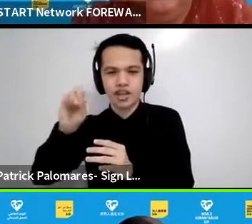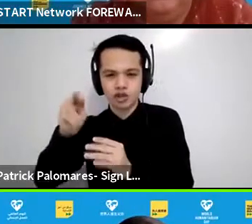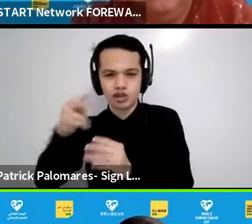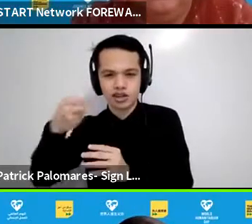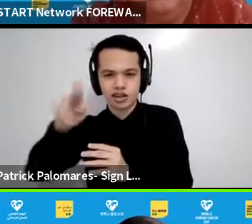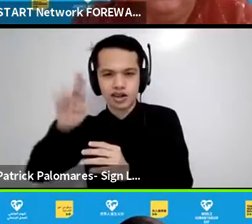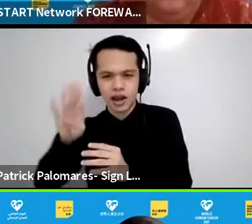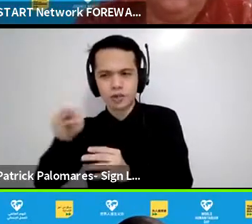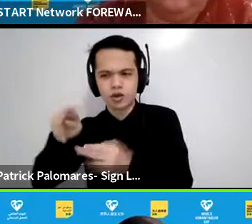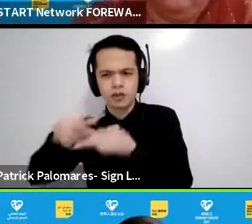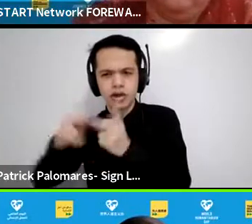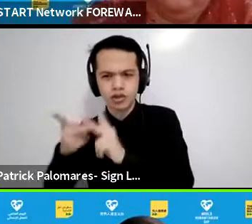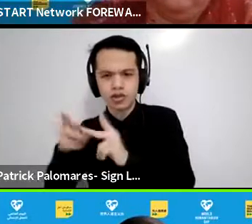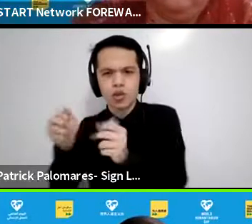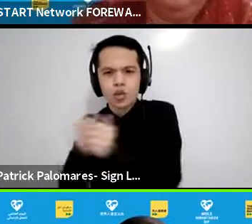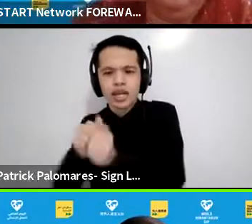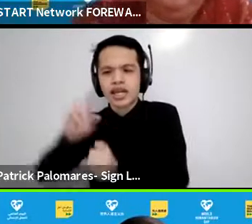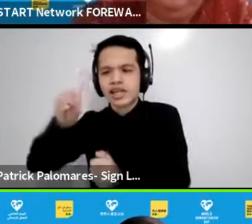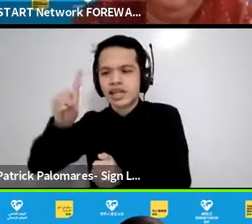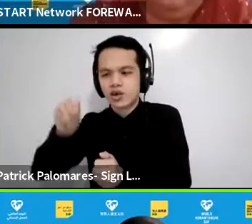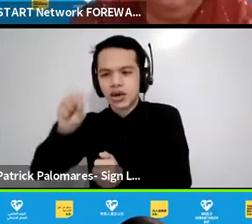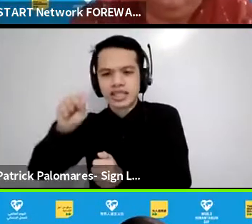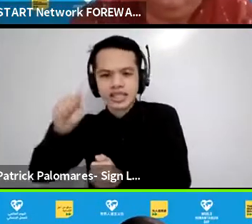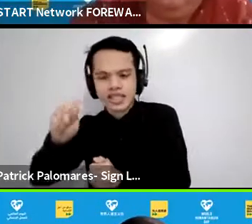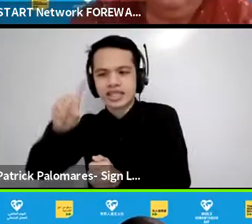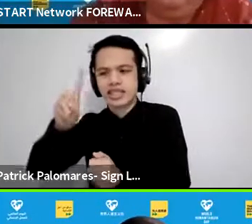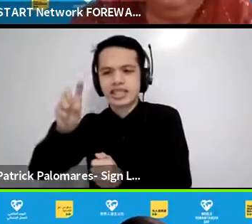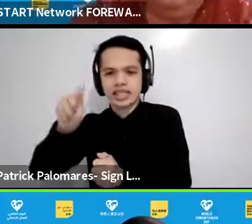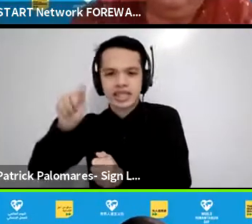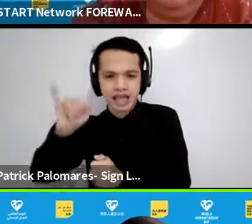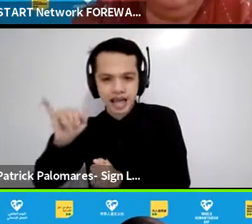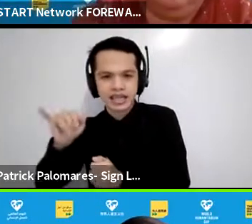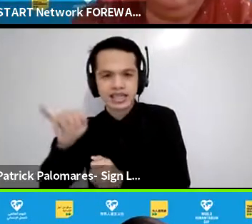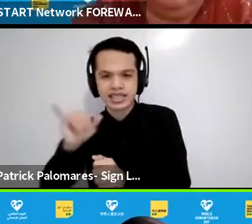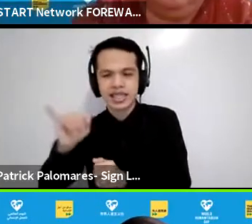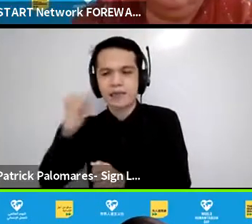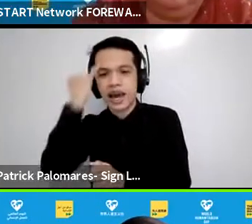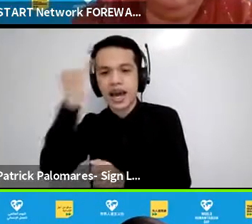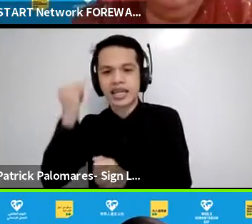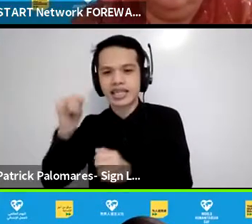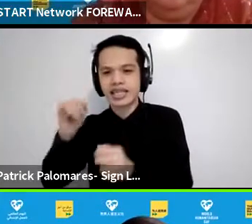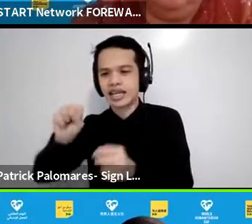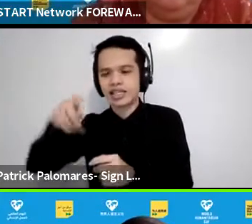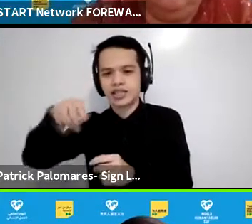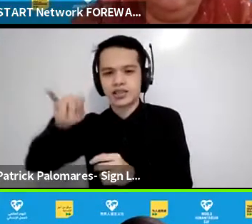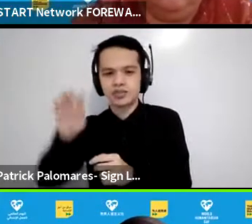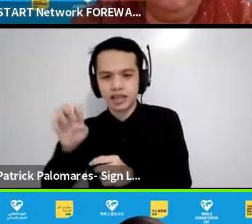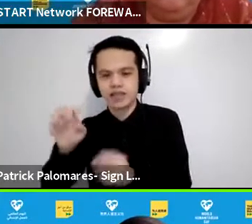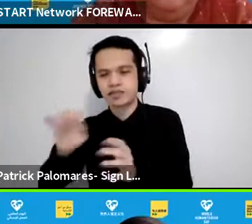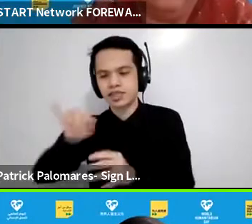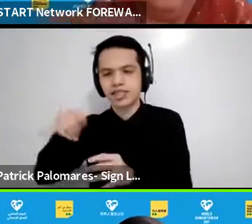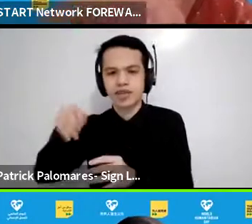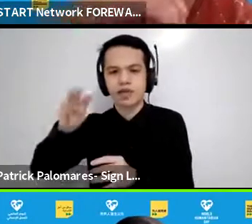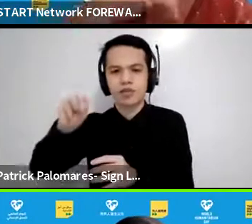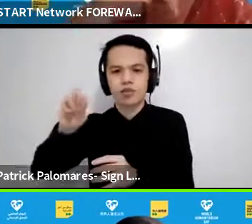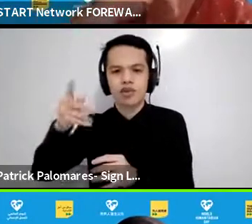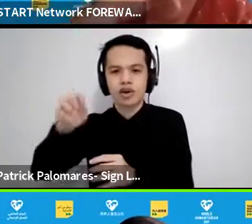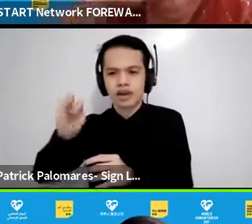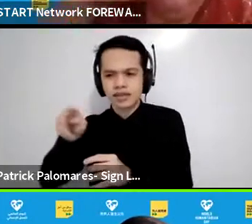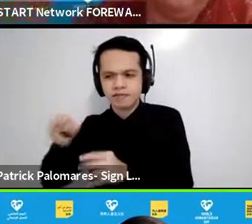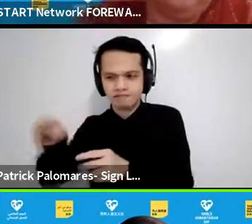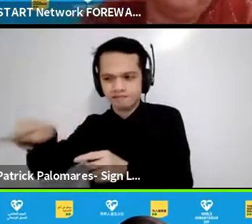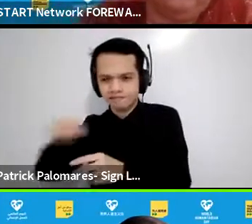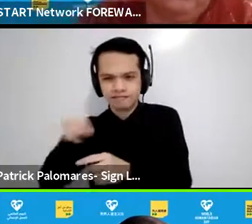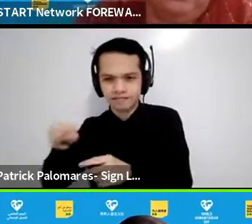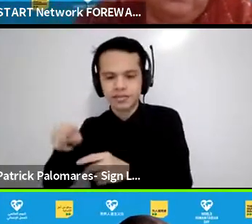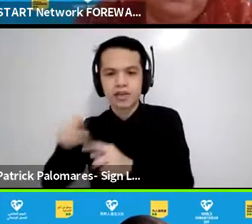sector partnership with DOST, DTI, and Idea Space Foundation and JP Morgan. I'm also involved in that, but